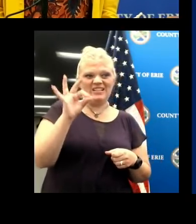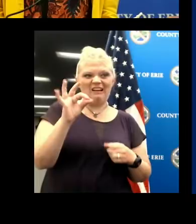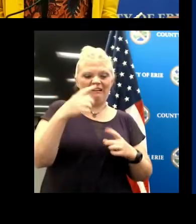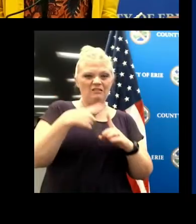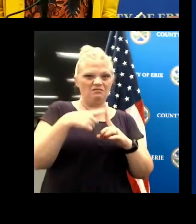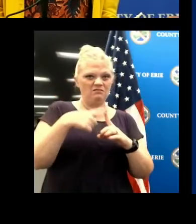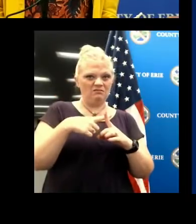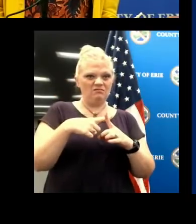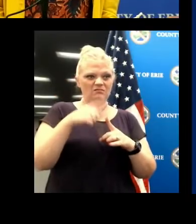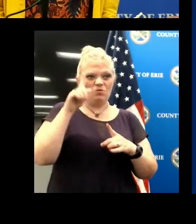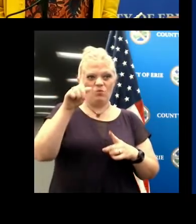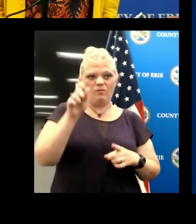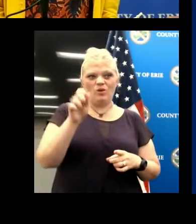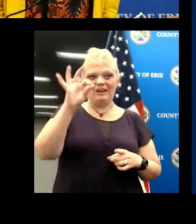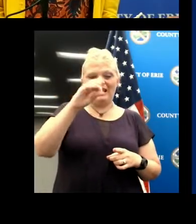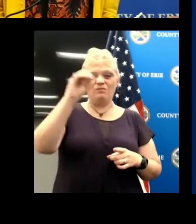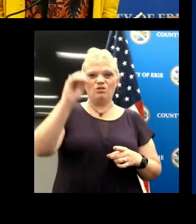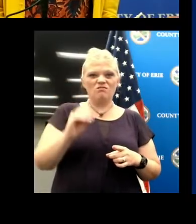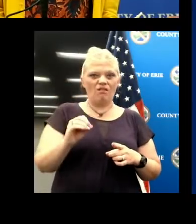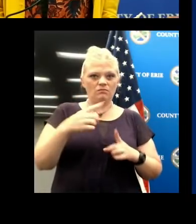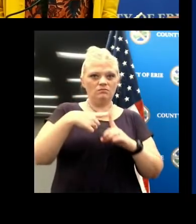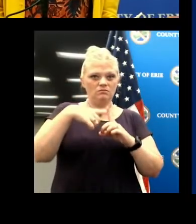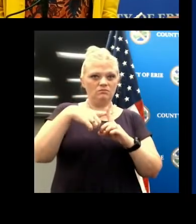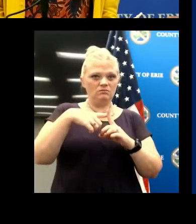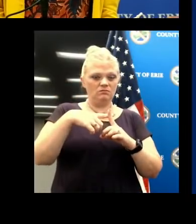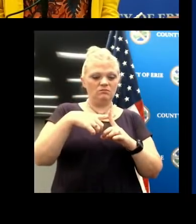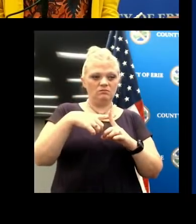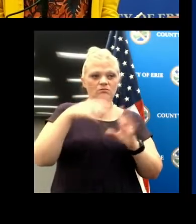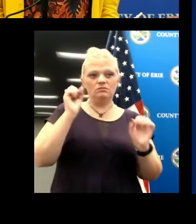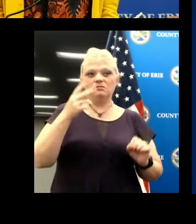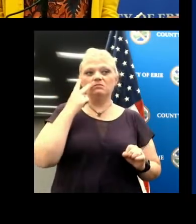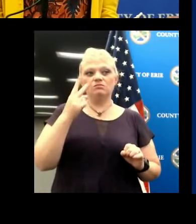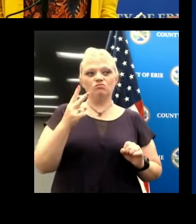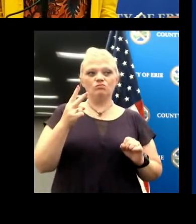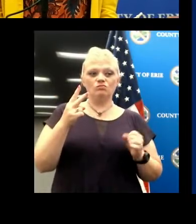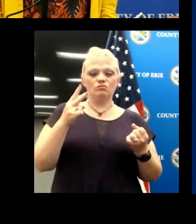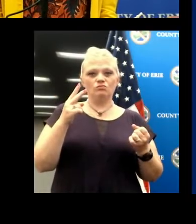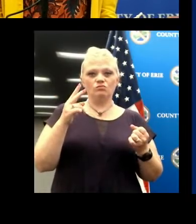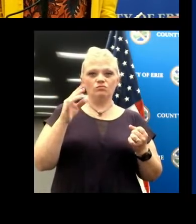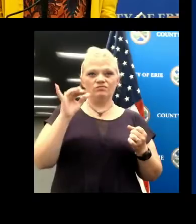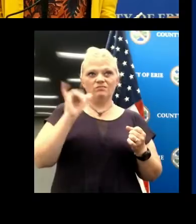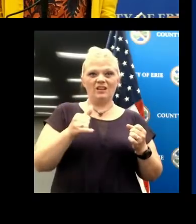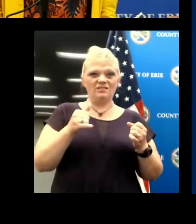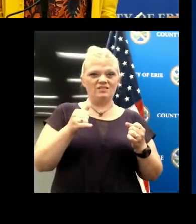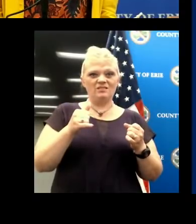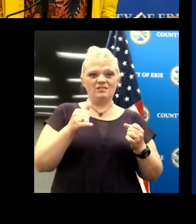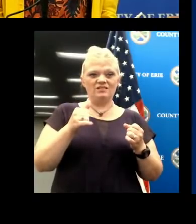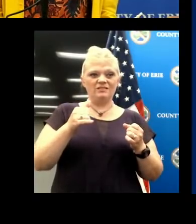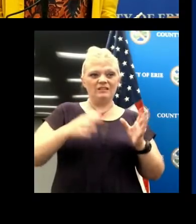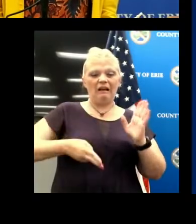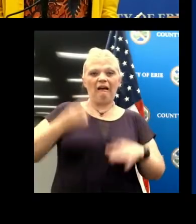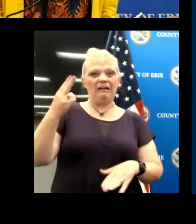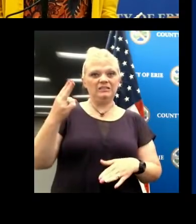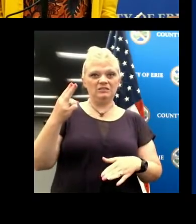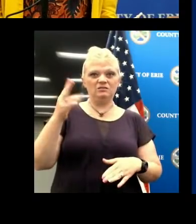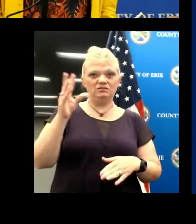that's 1.9% were positive. And so you can see that that is the greatest, highest positivity